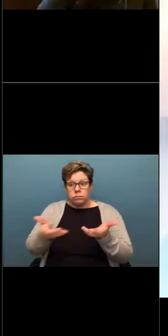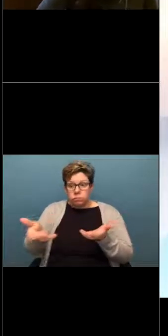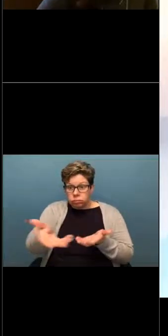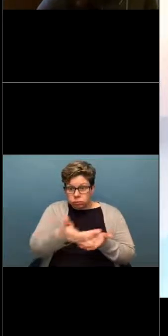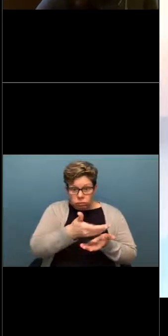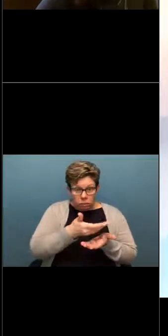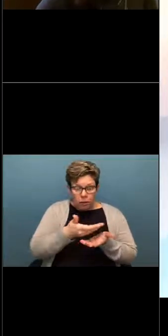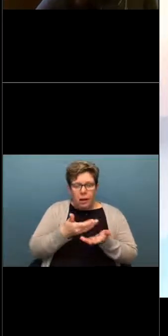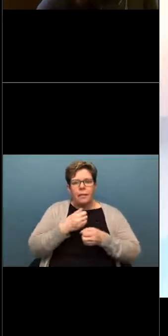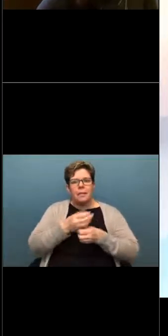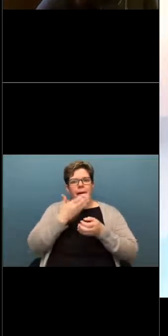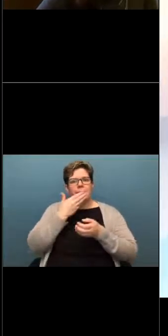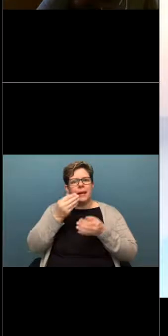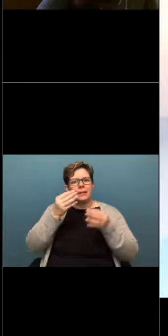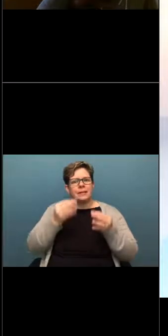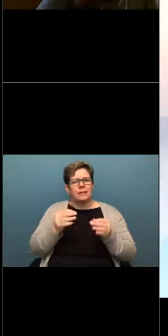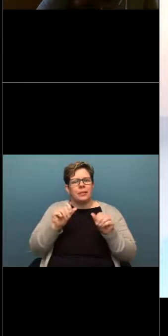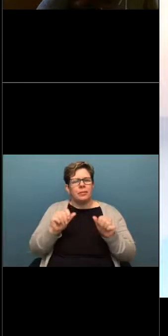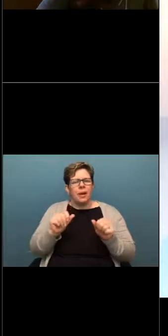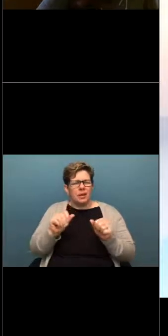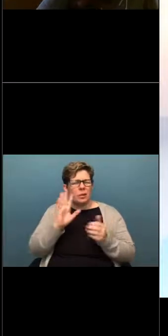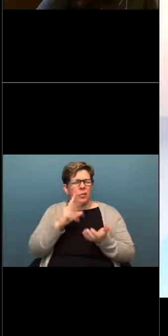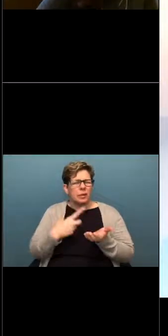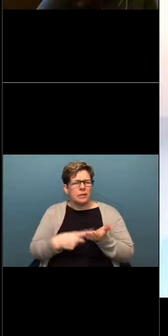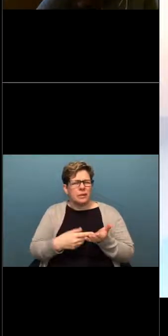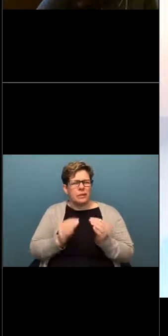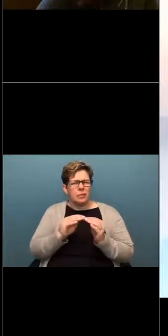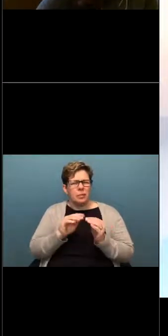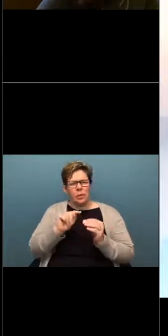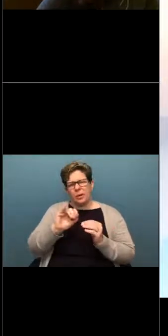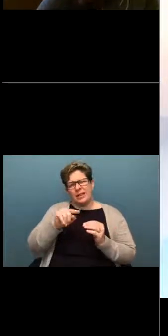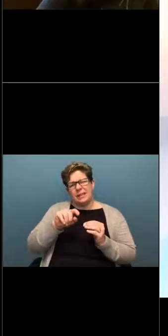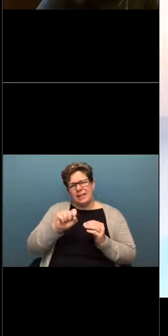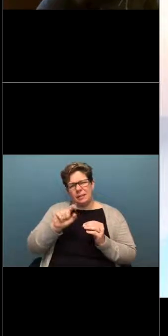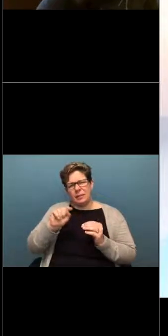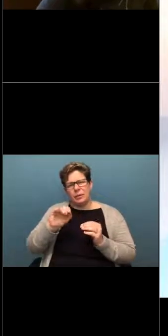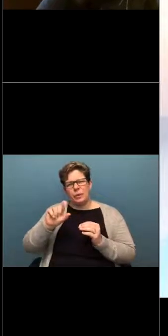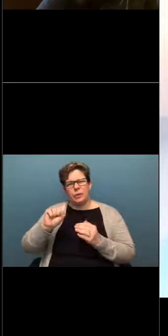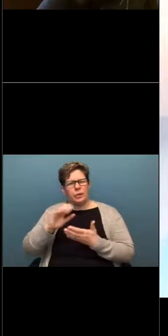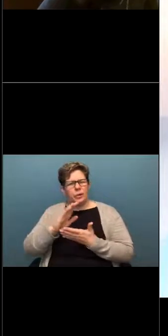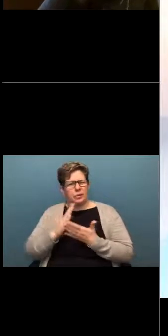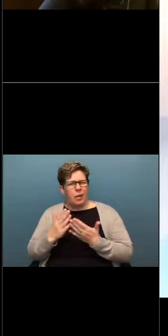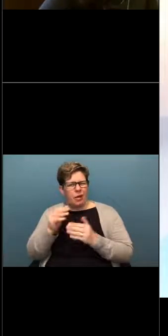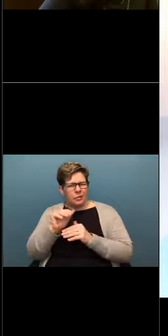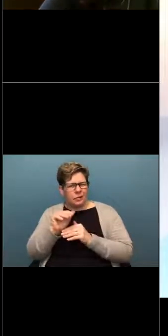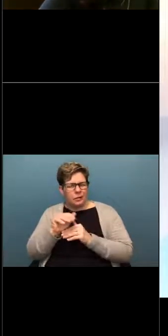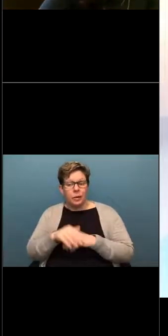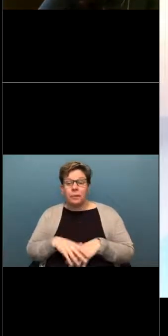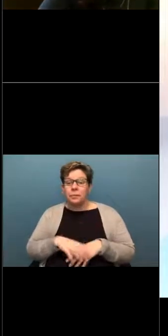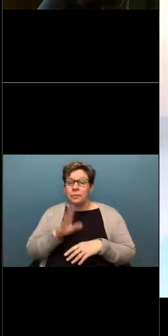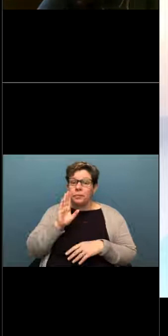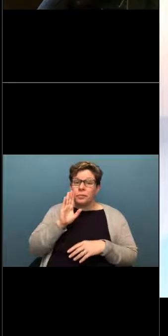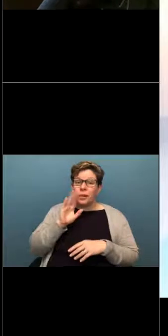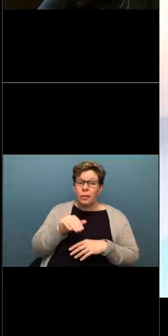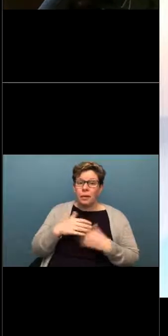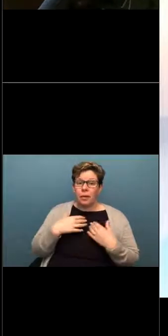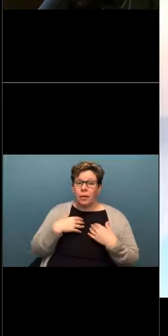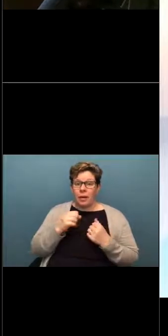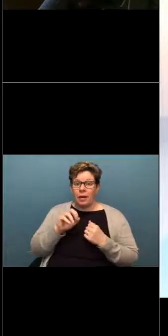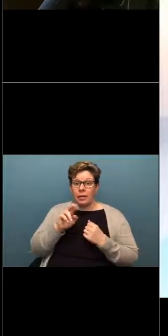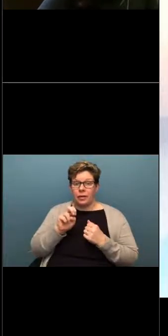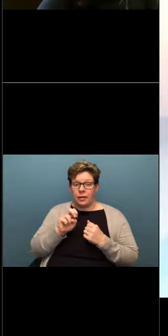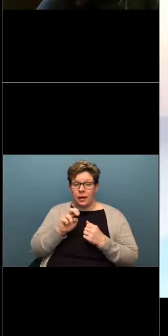decision-making. We'll discuss this a little bit more when we're talking about tips and tools. What we know is that in healthcare, patient-centered care